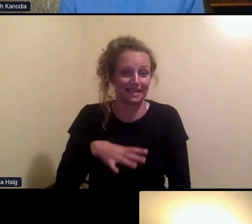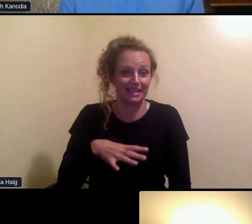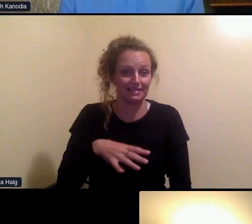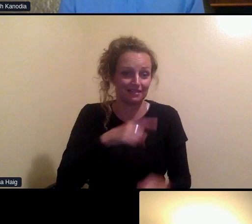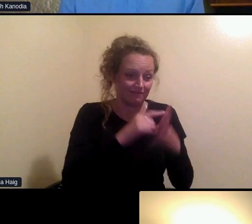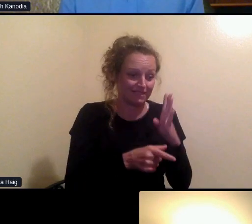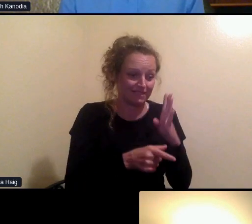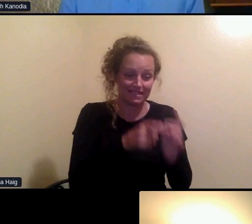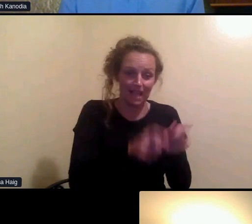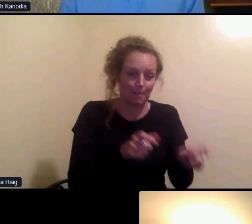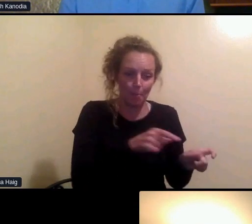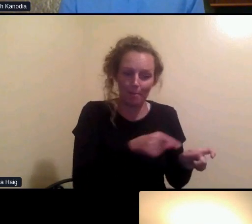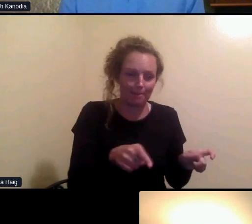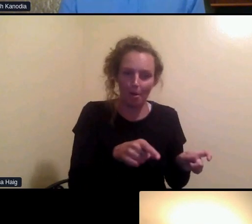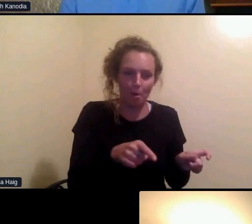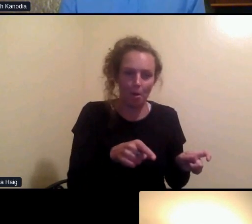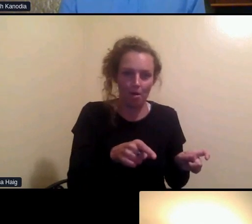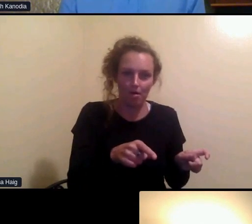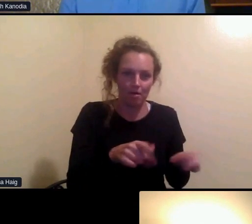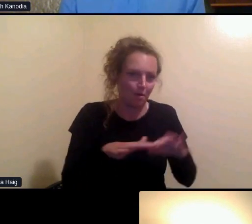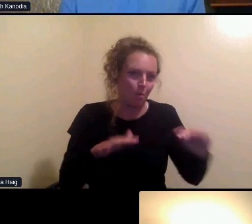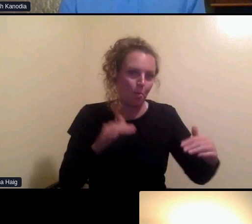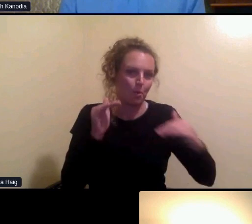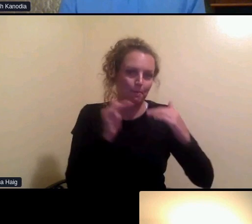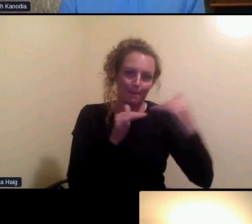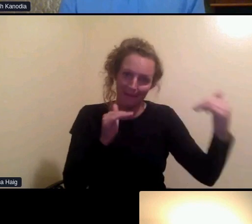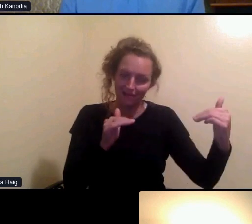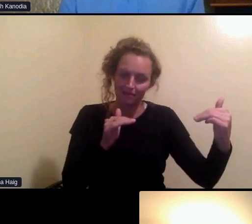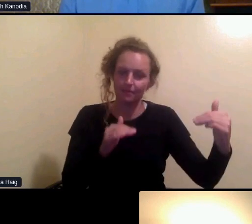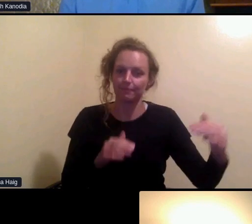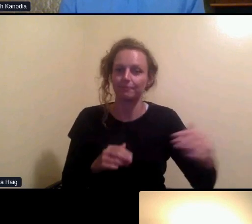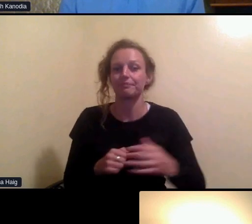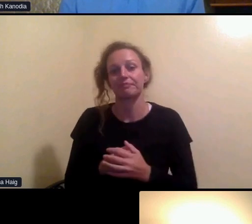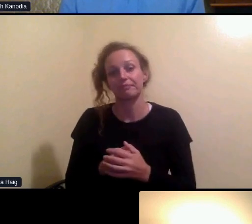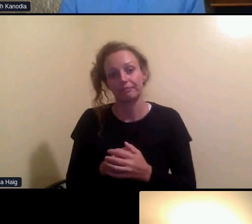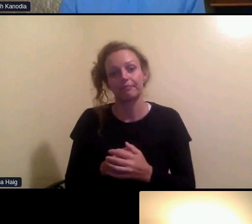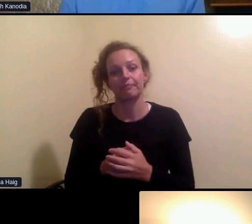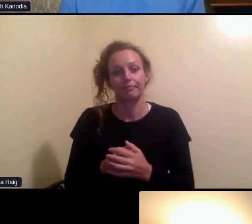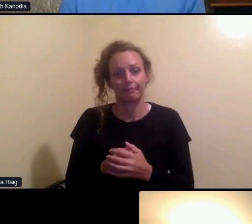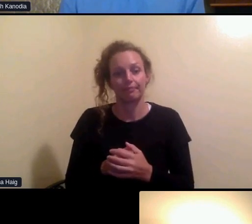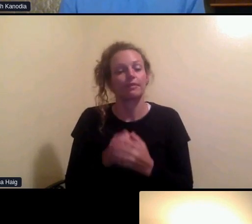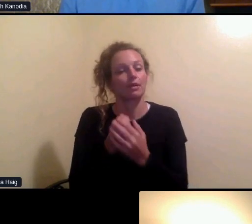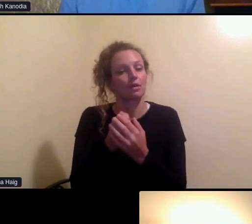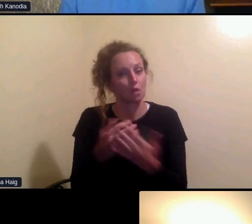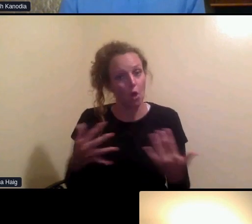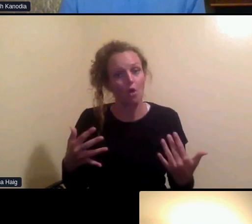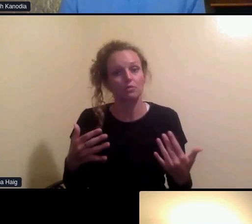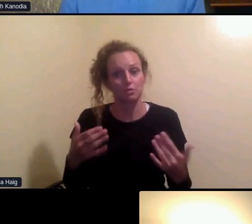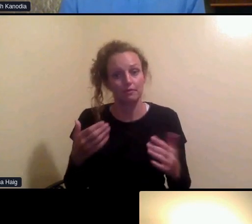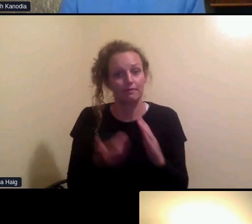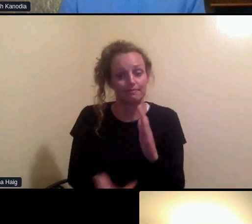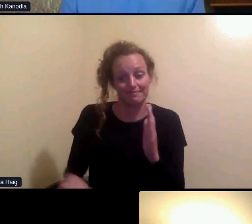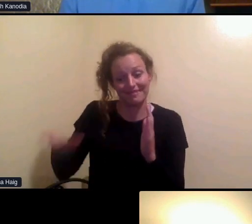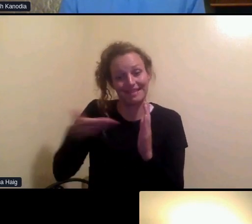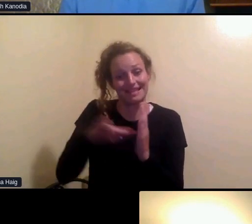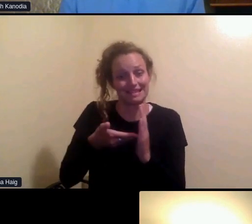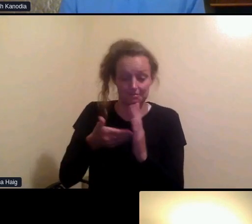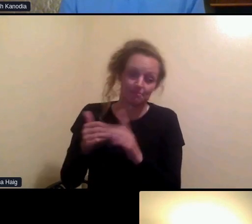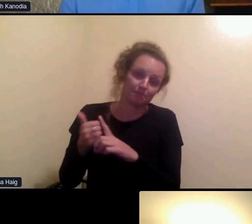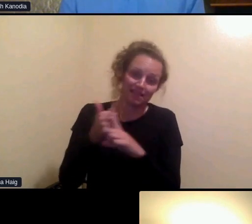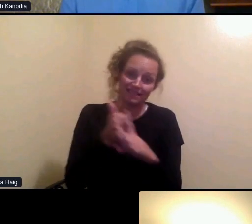do make assistive technology, but it's too expensive, you know, if it's not, then people will not be able to afford it.